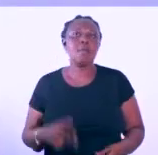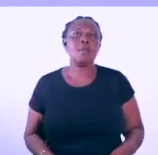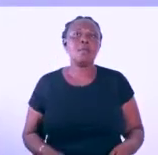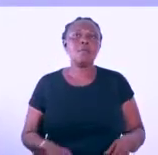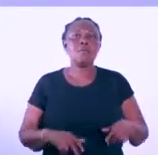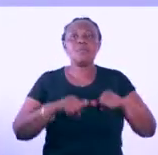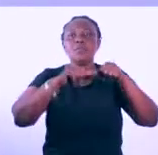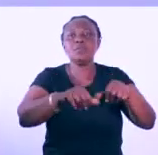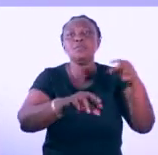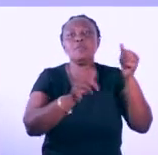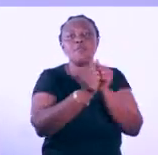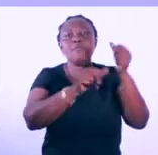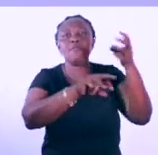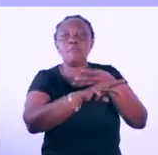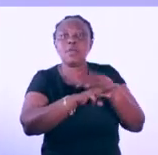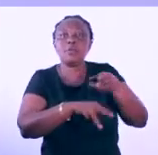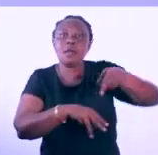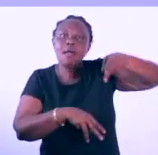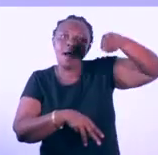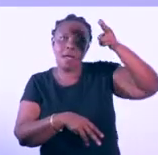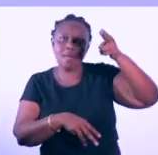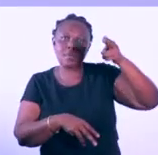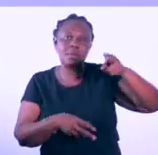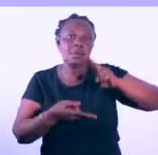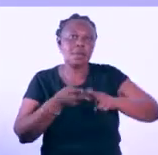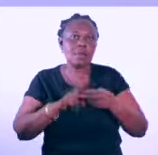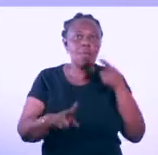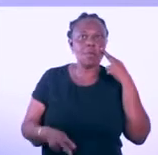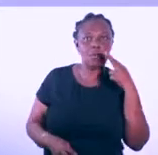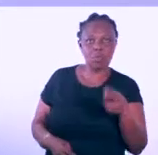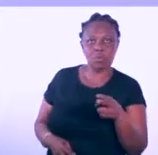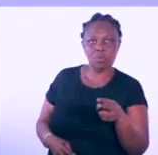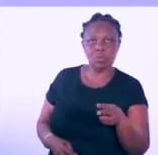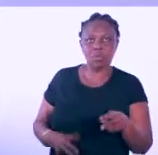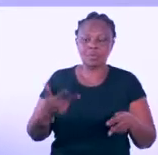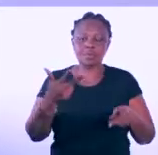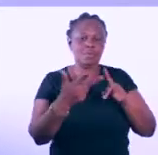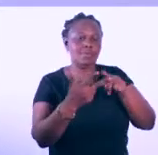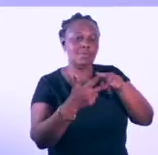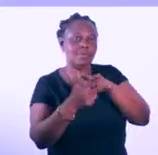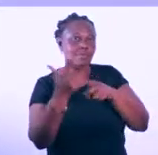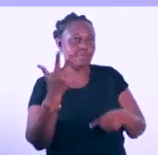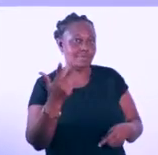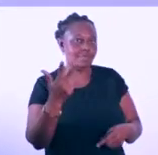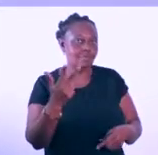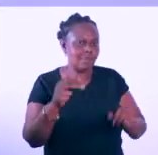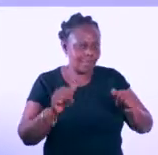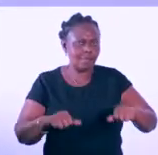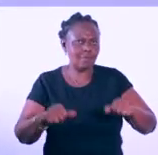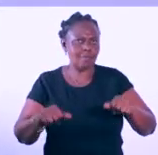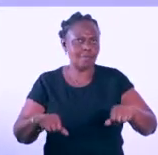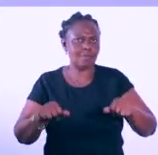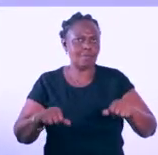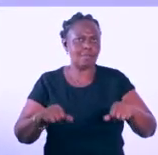math. The highest in terms of number recognition, 3 digits. She was able